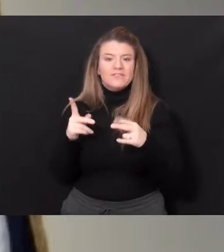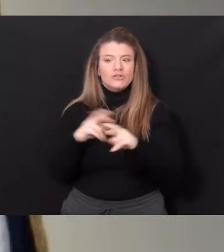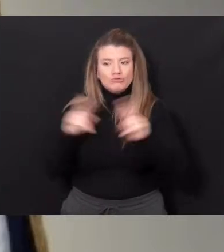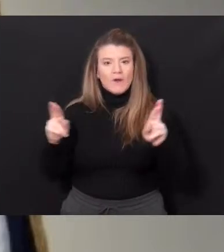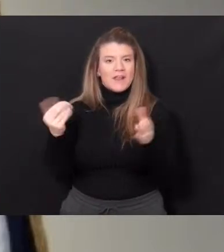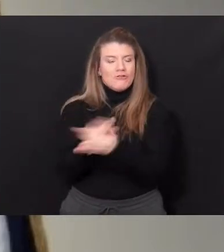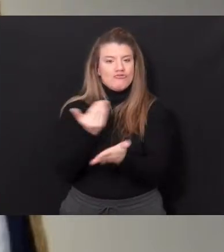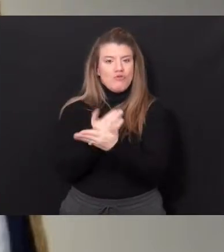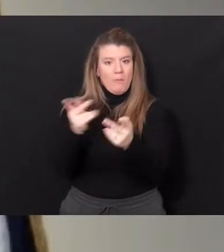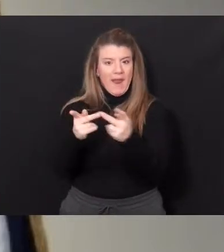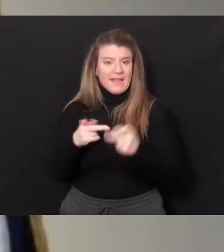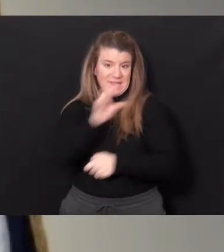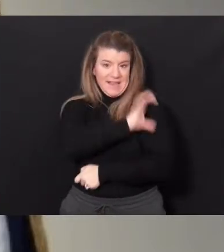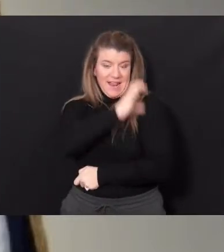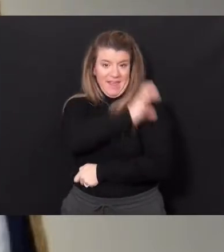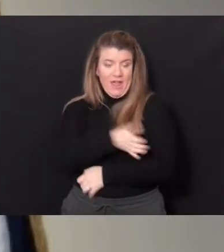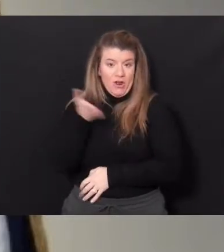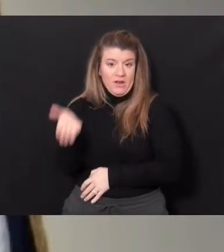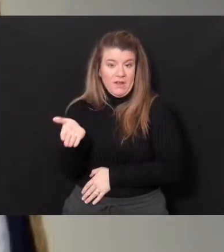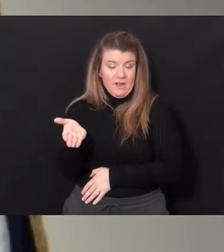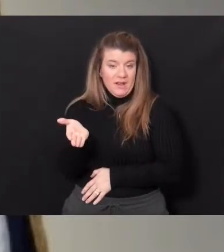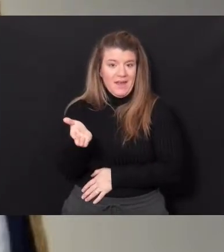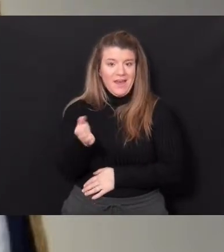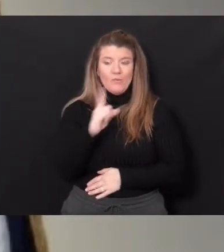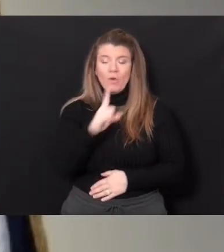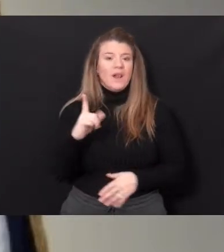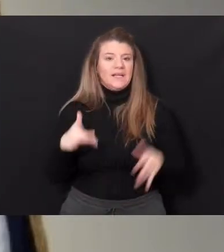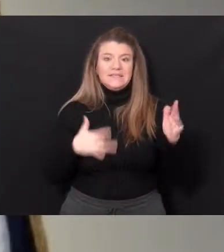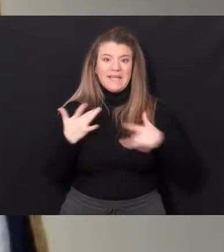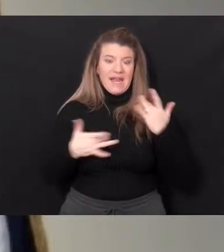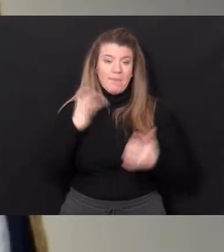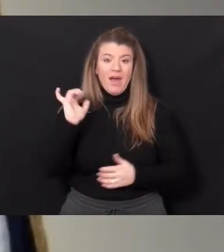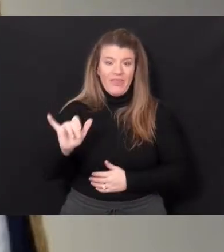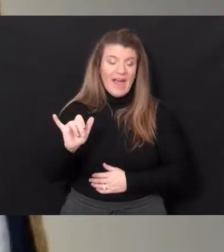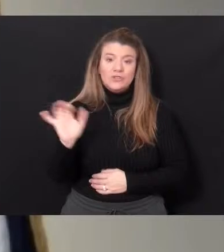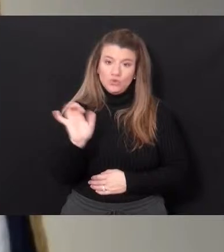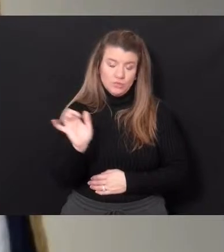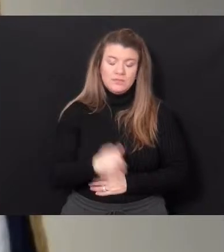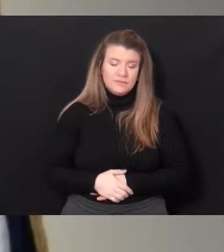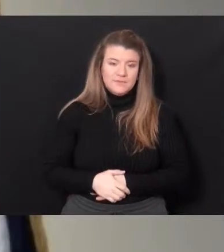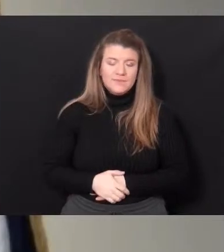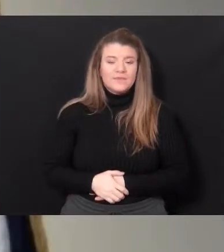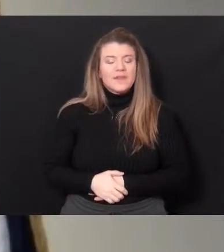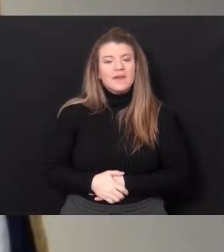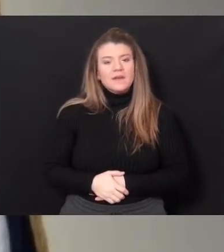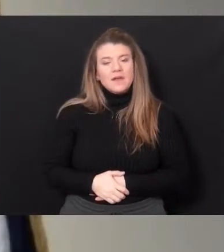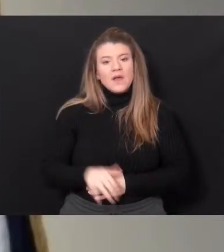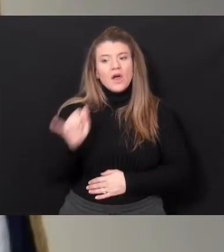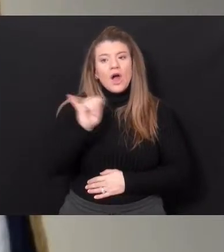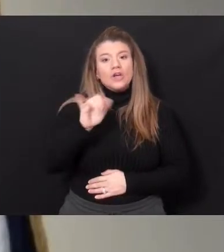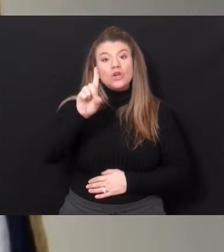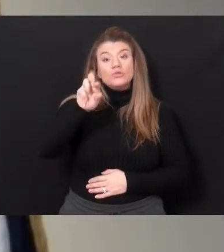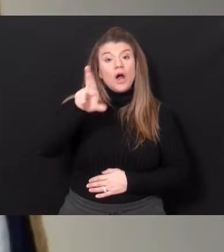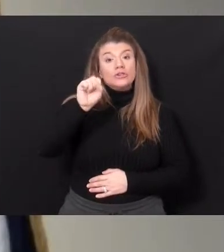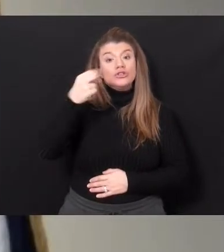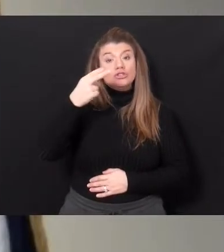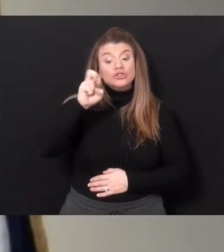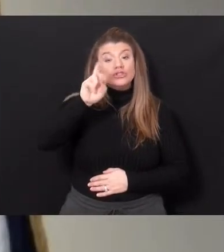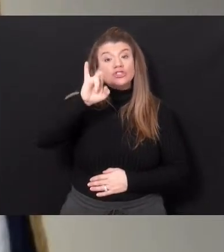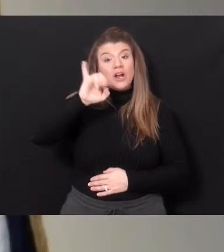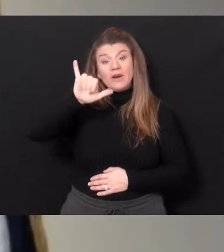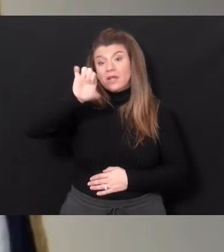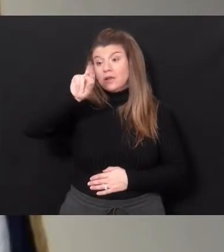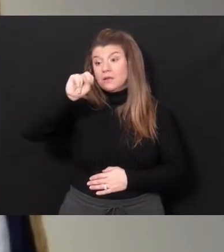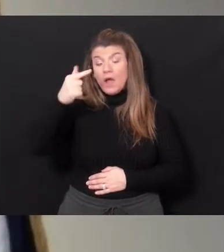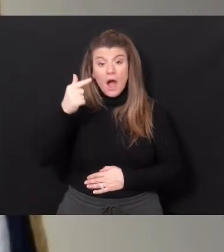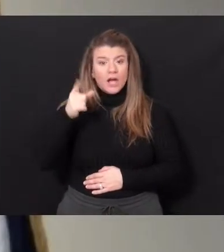vaccine clinic there. We're excited about that as well. And also to Dr. Sherry Young, who just